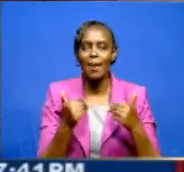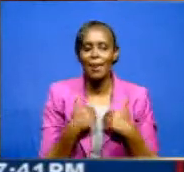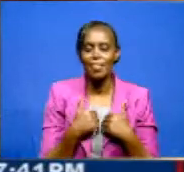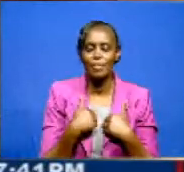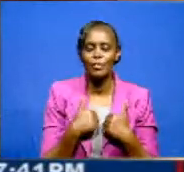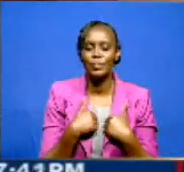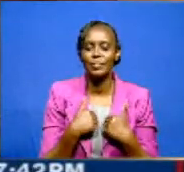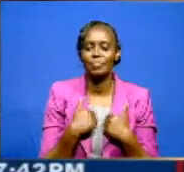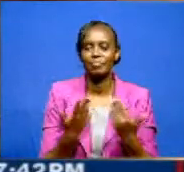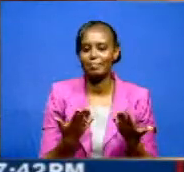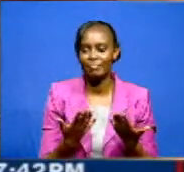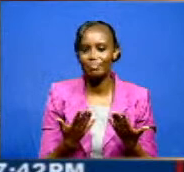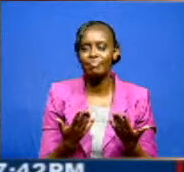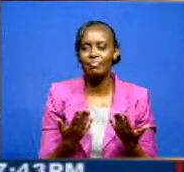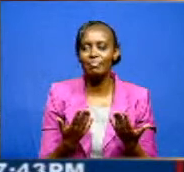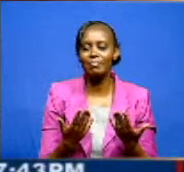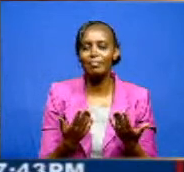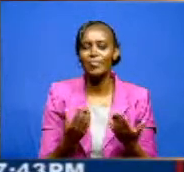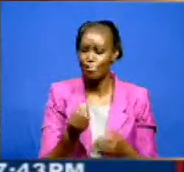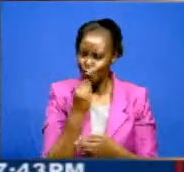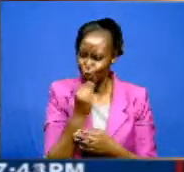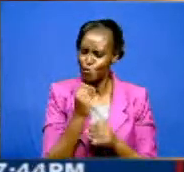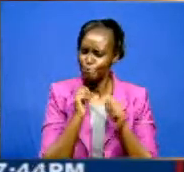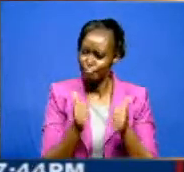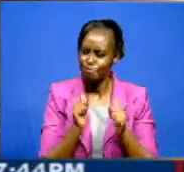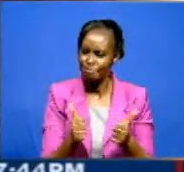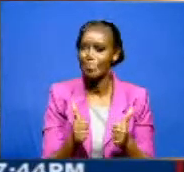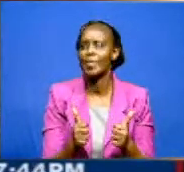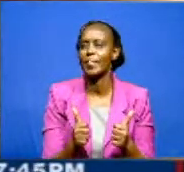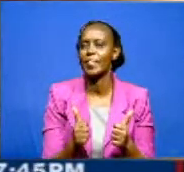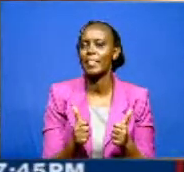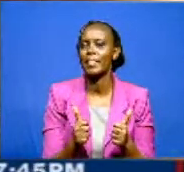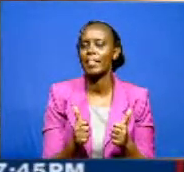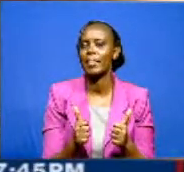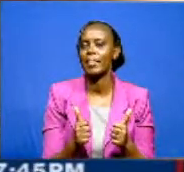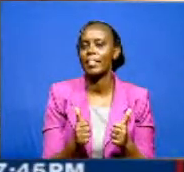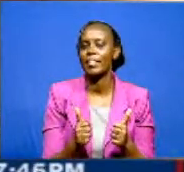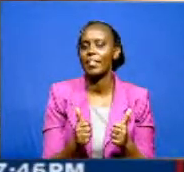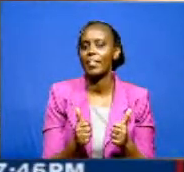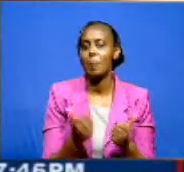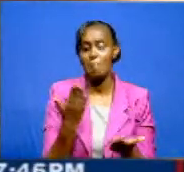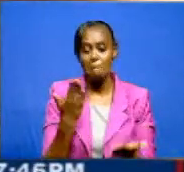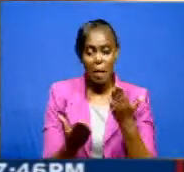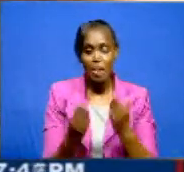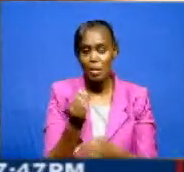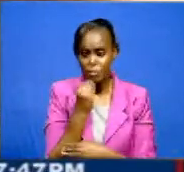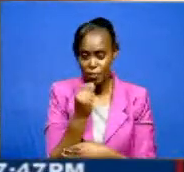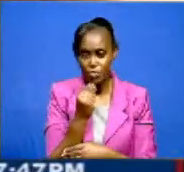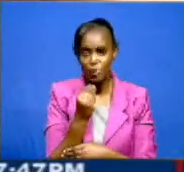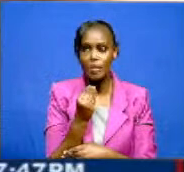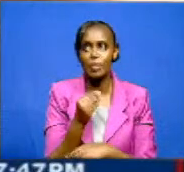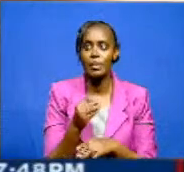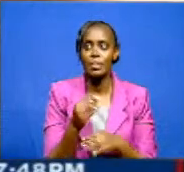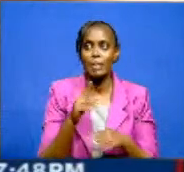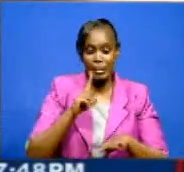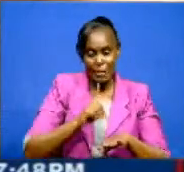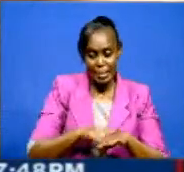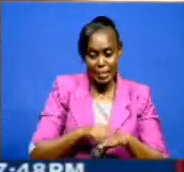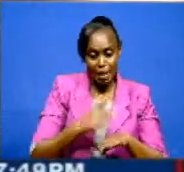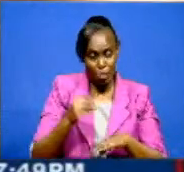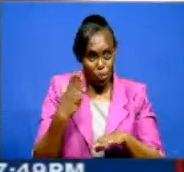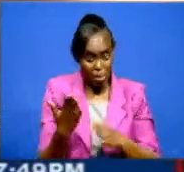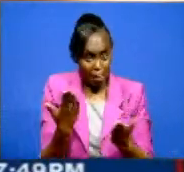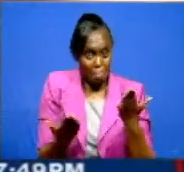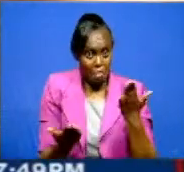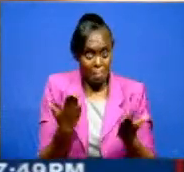have very nutritious food. That is the direction we should go. And the moment we go there,